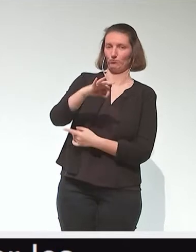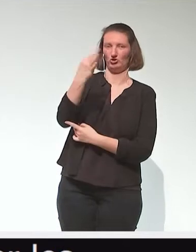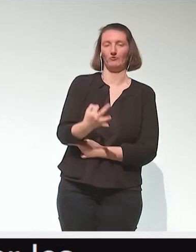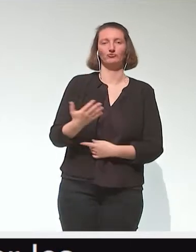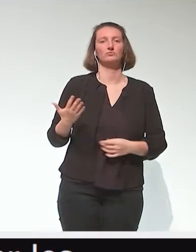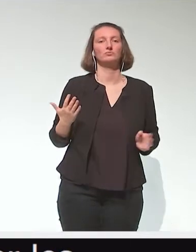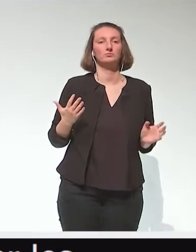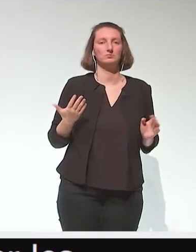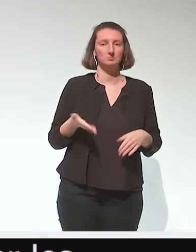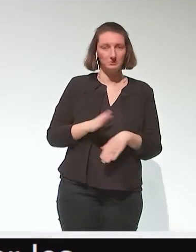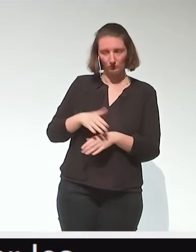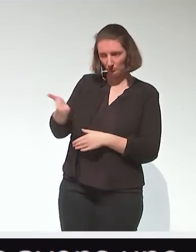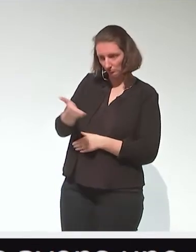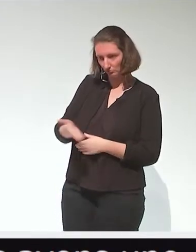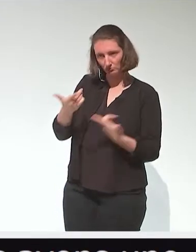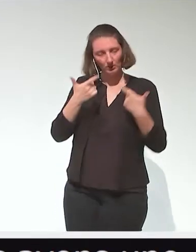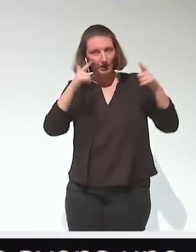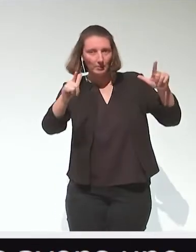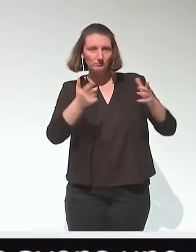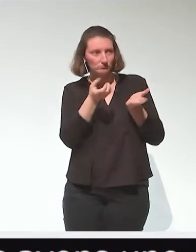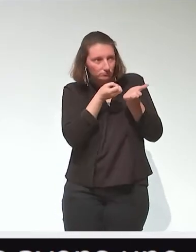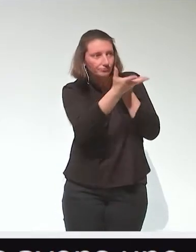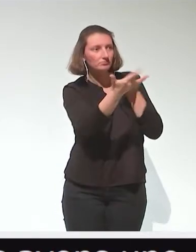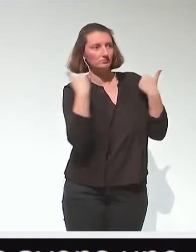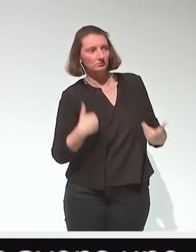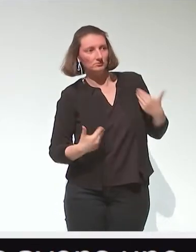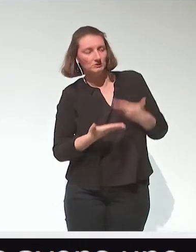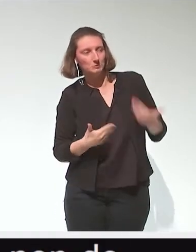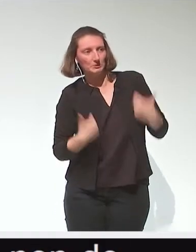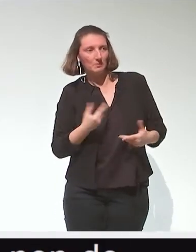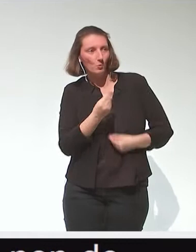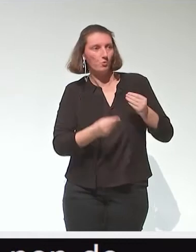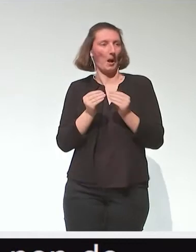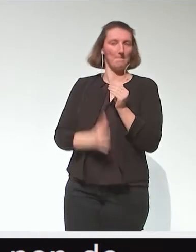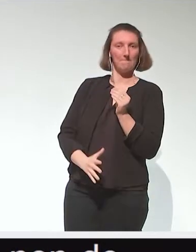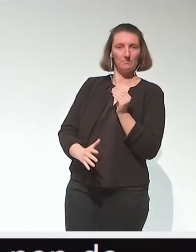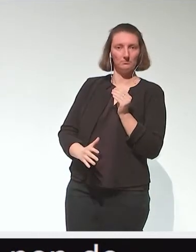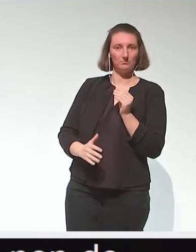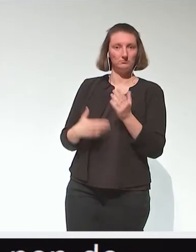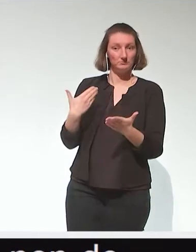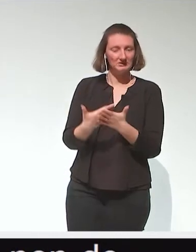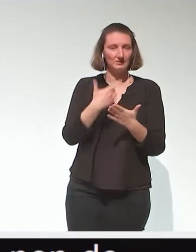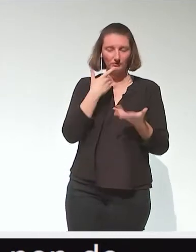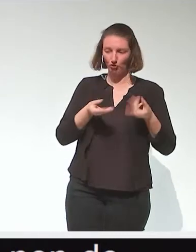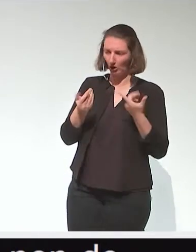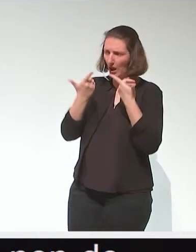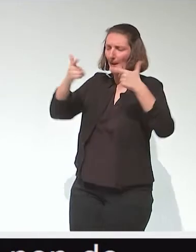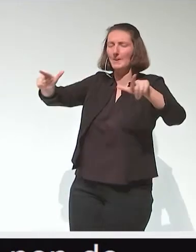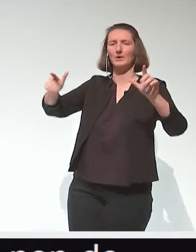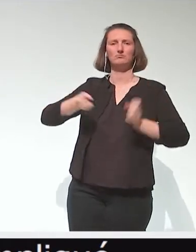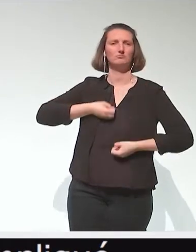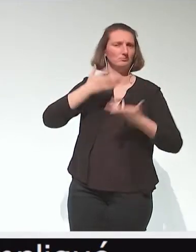a quota policy, but the person is free to declare their disability or not. So freeing